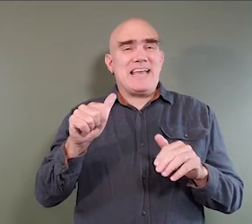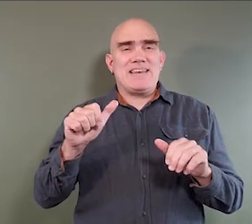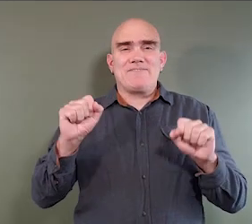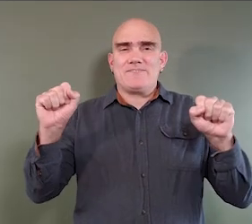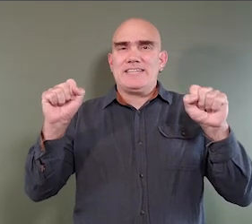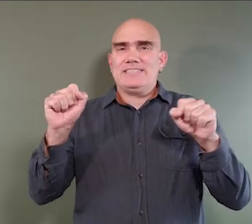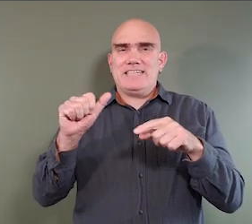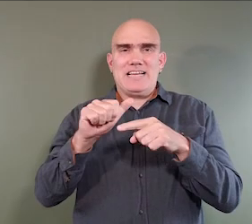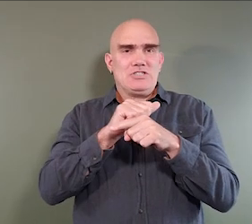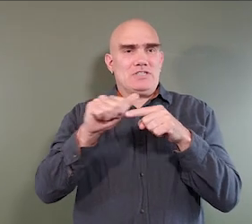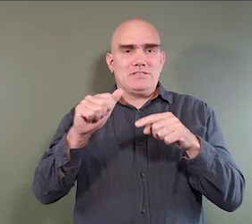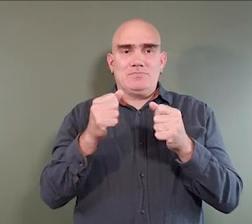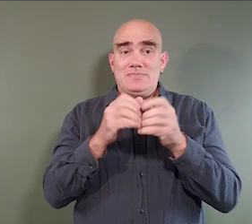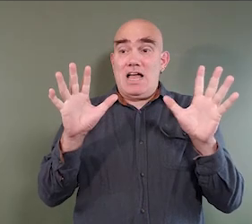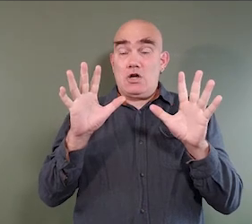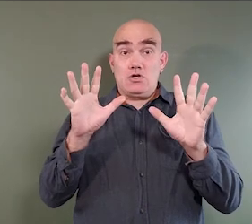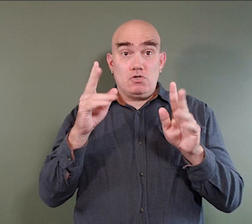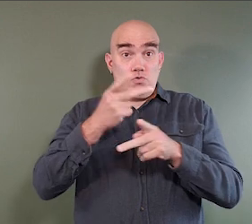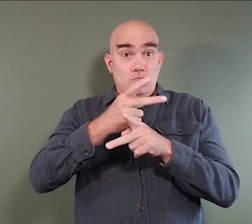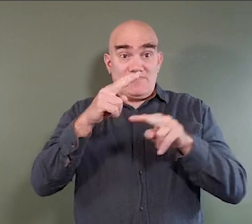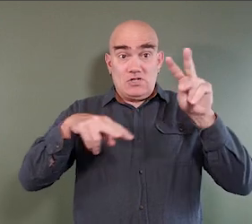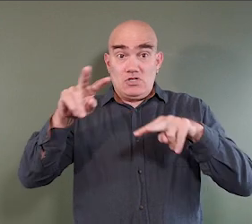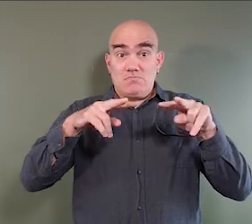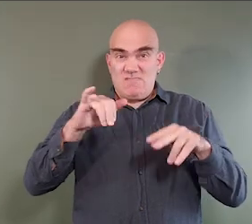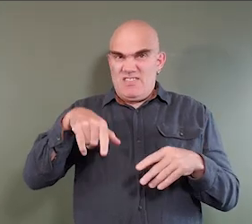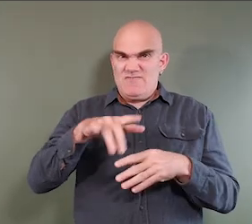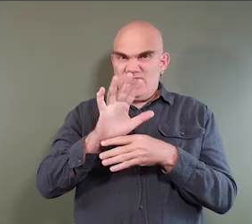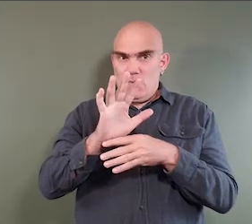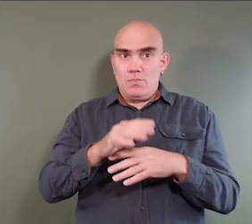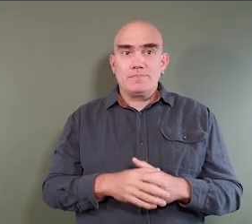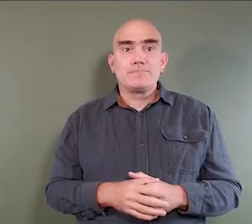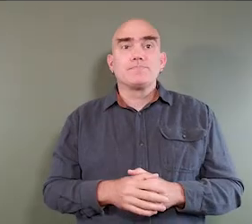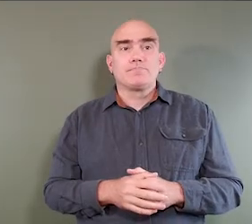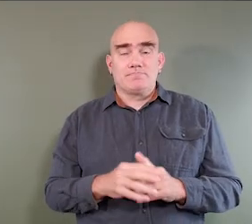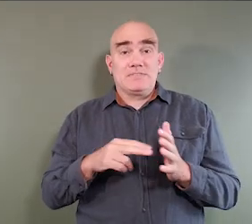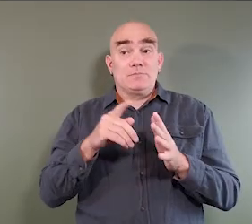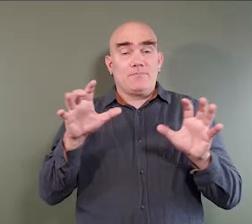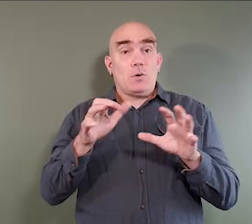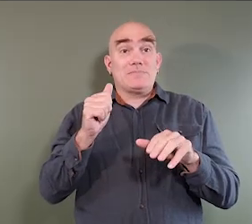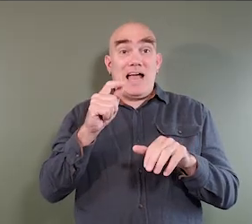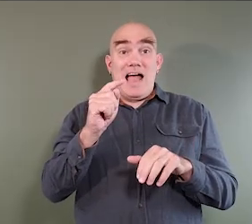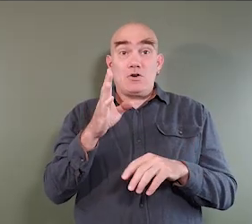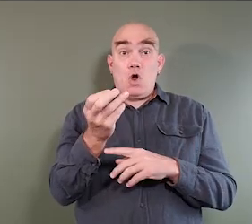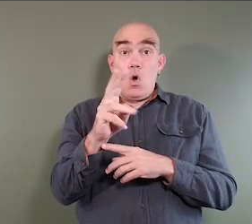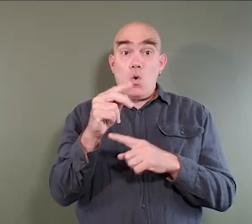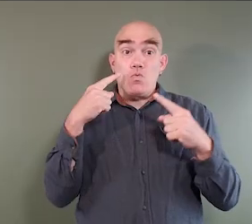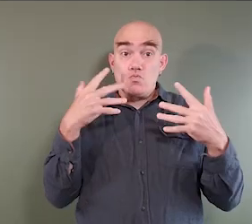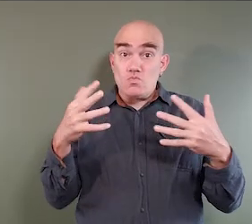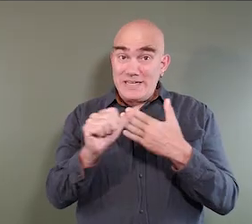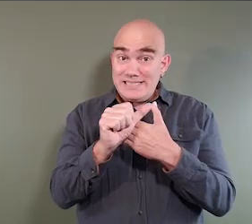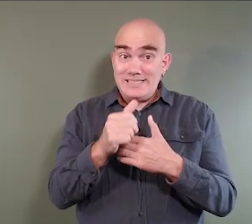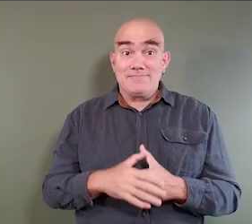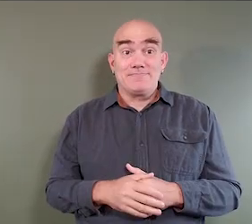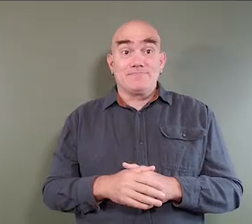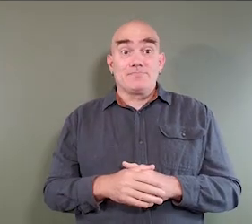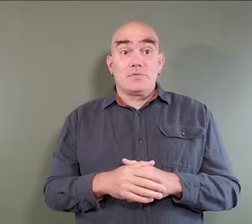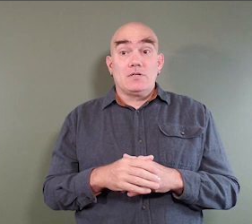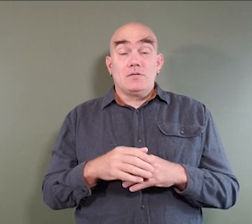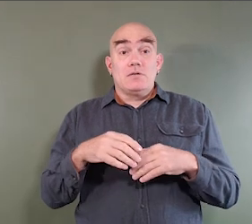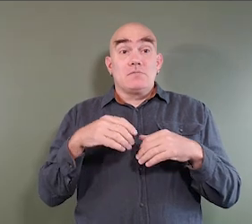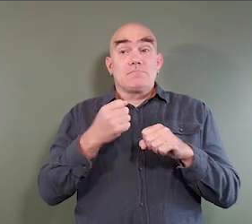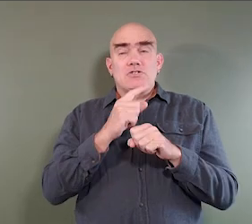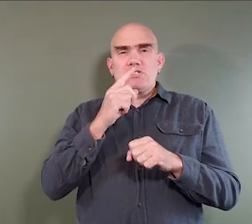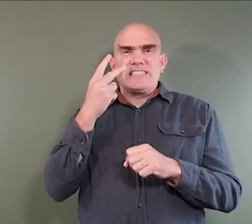By performing any fitness exercises without supervision, like with this video, you are performing them at your own risk. See a